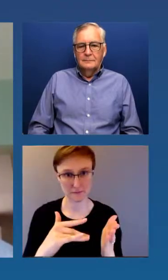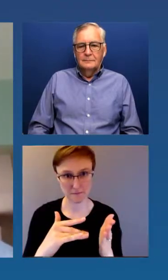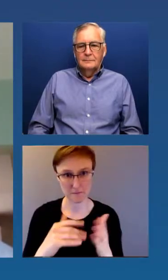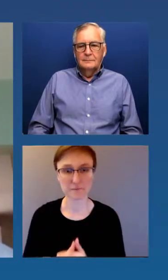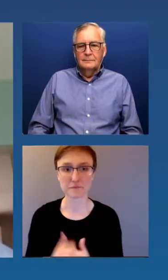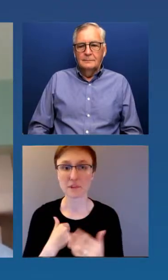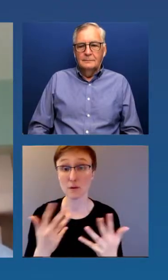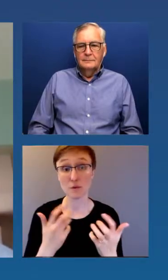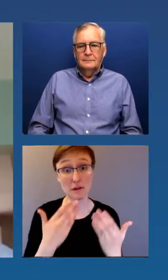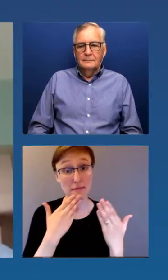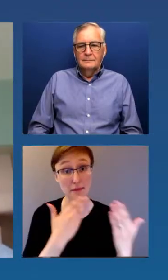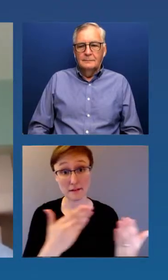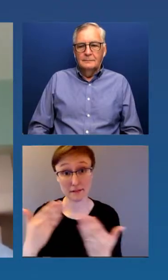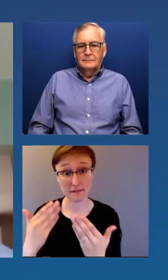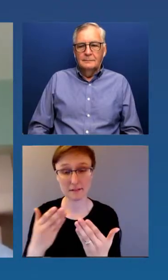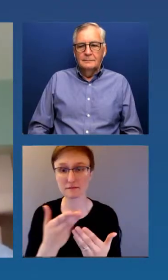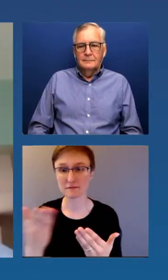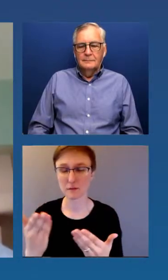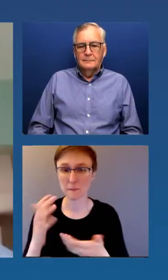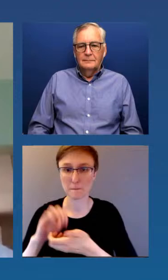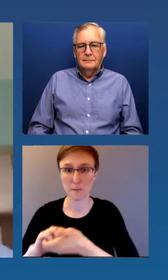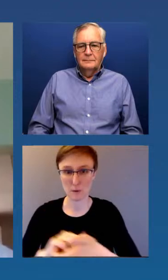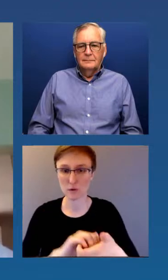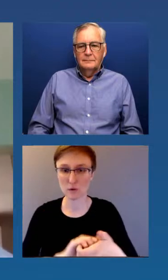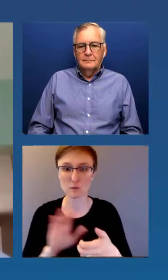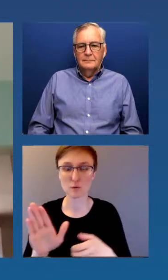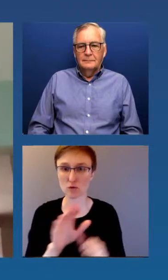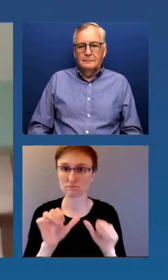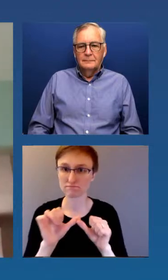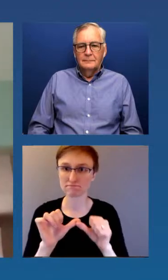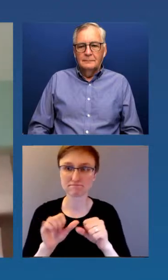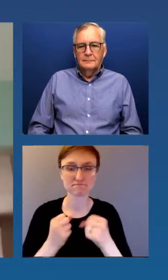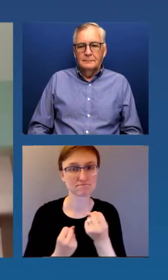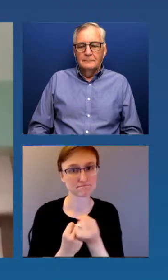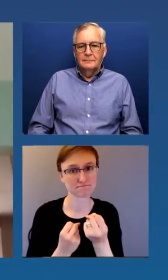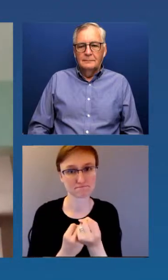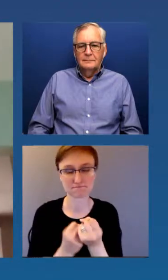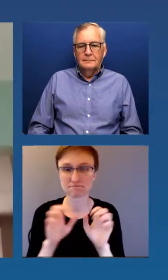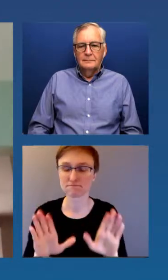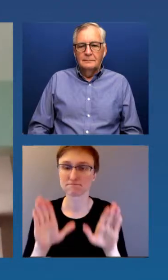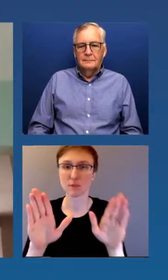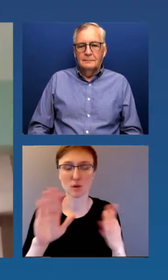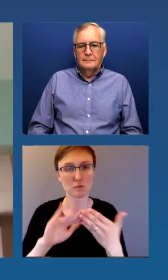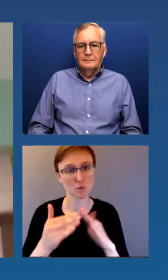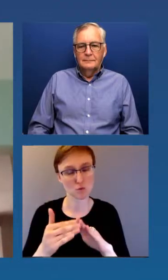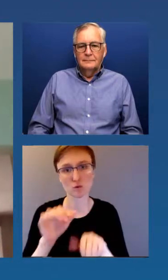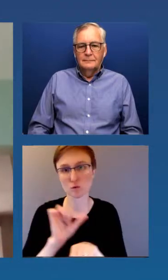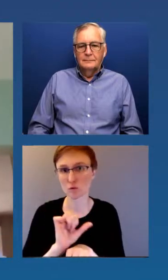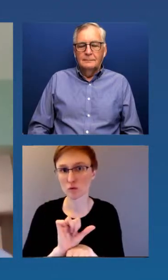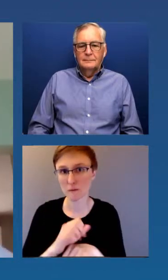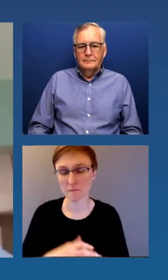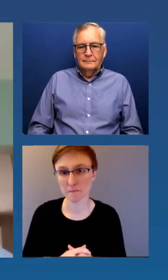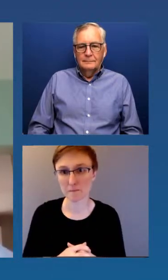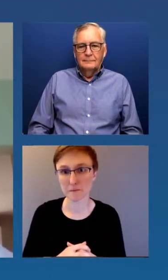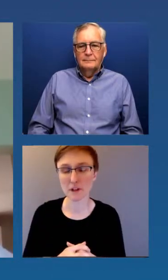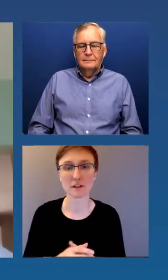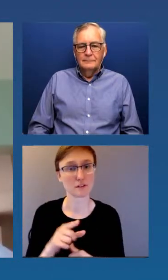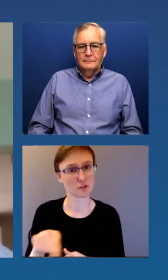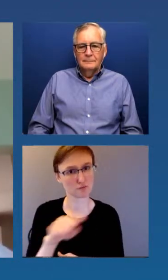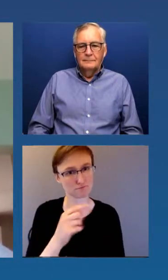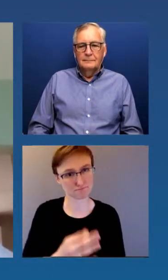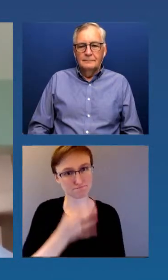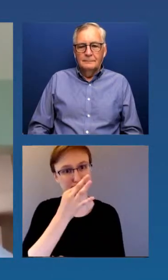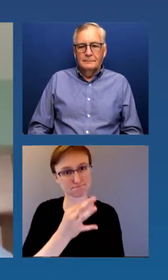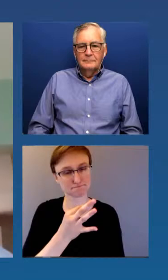continued support and incredibly important community work. None of this would be possible without your efforts and your expertise.